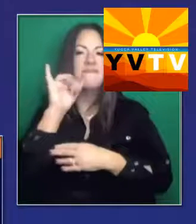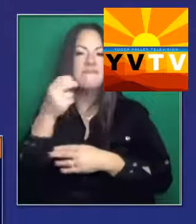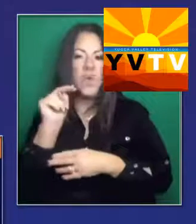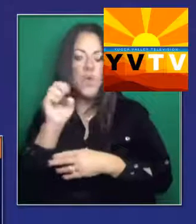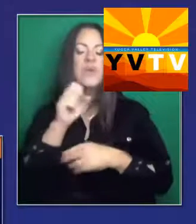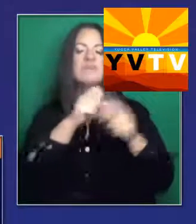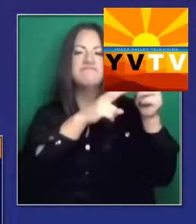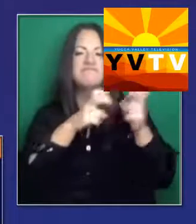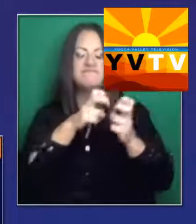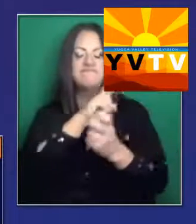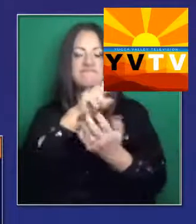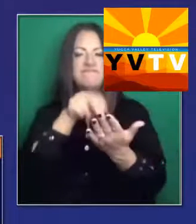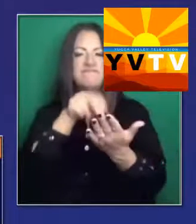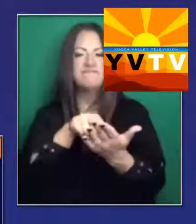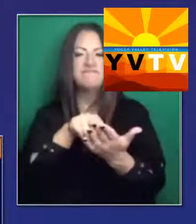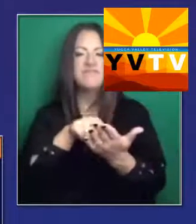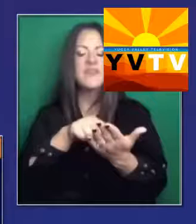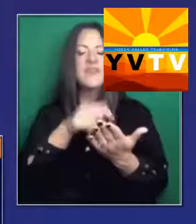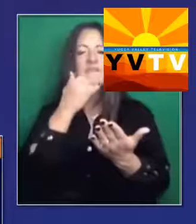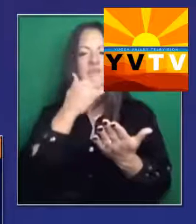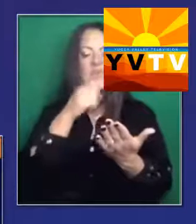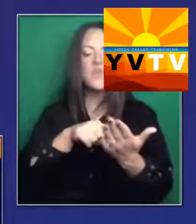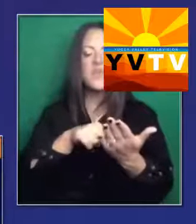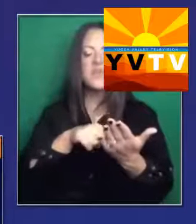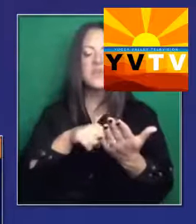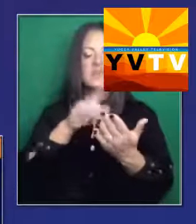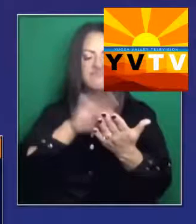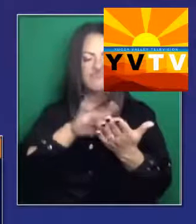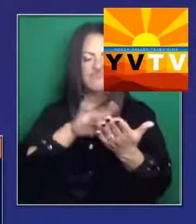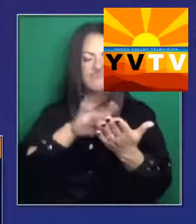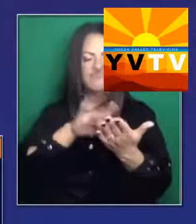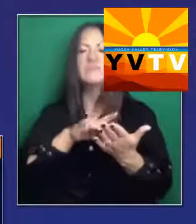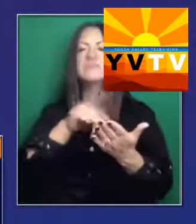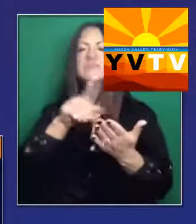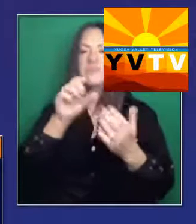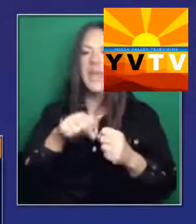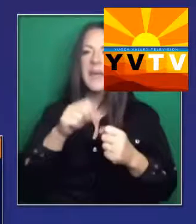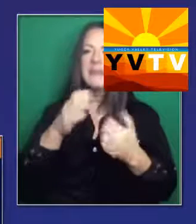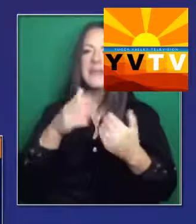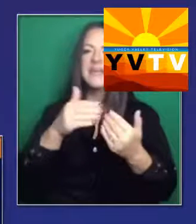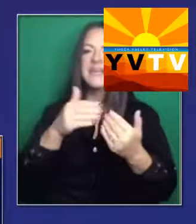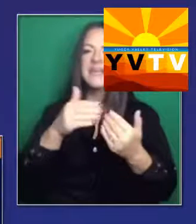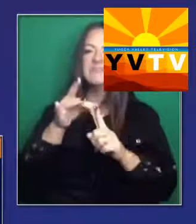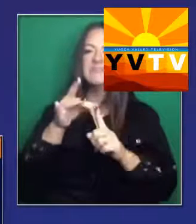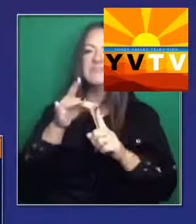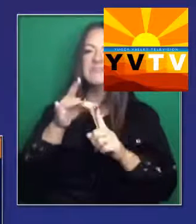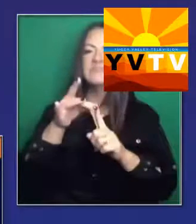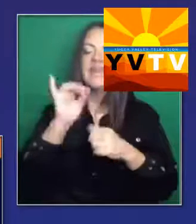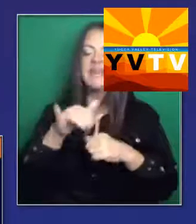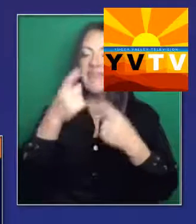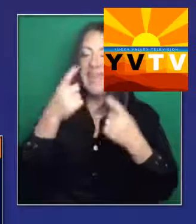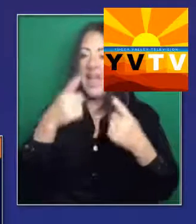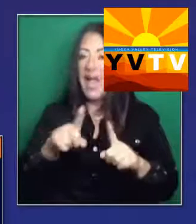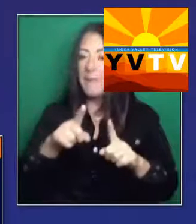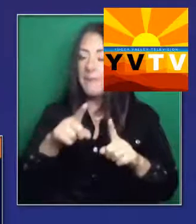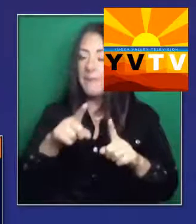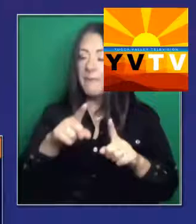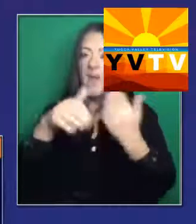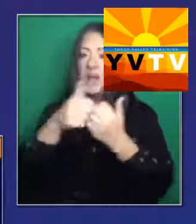just notification in terms of using technology as an additional tool to notify you if you've been proximate to someone who's